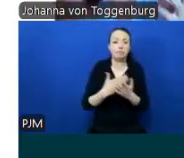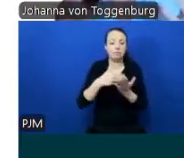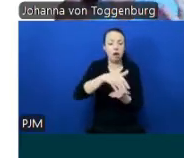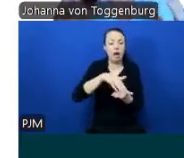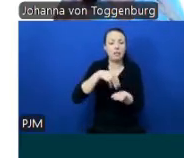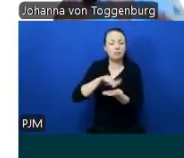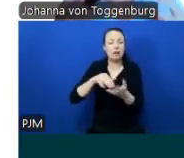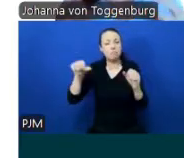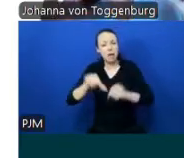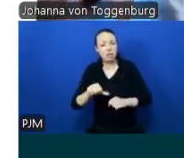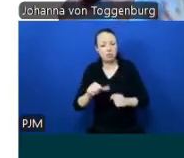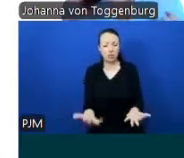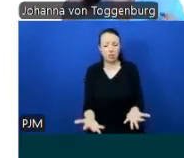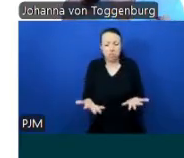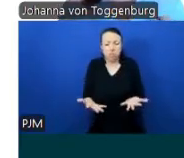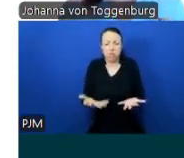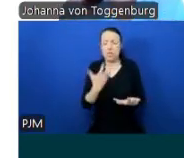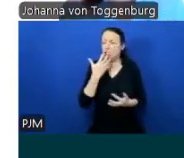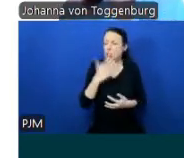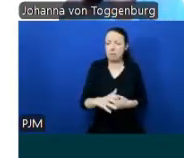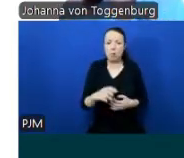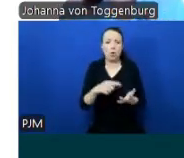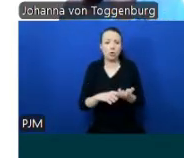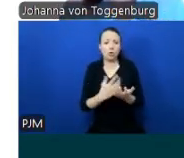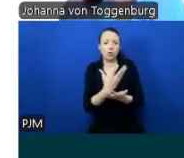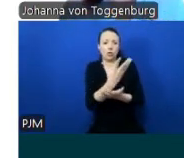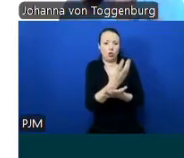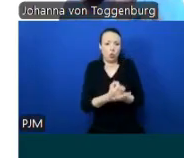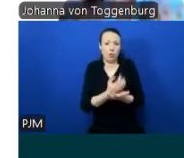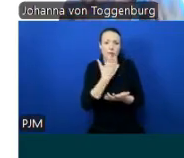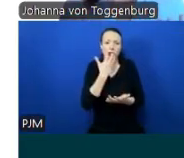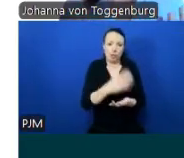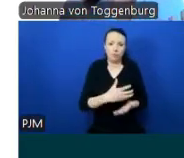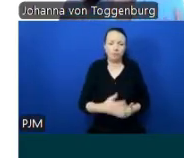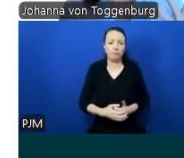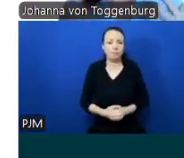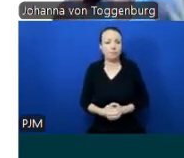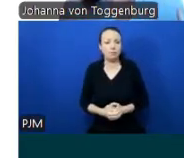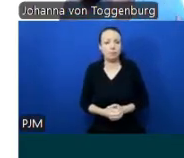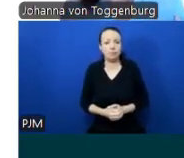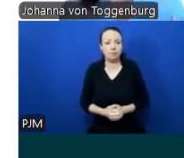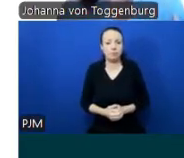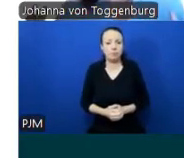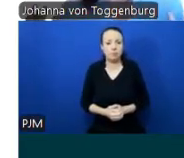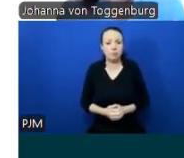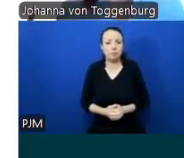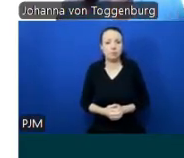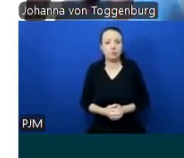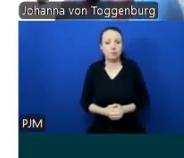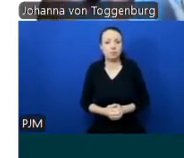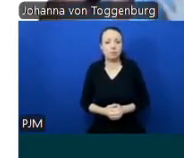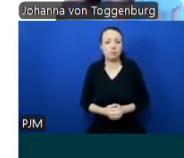but these materials also store the heat. And so not only does it get extremely hot during the